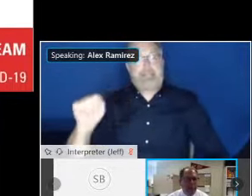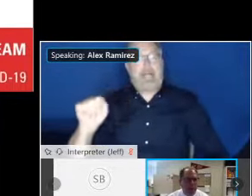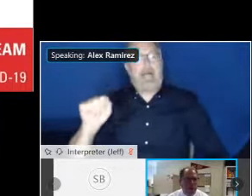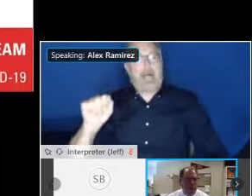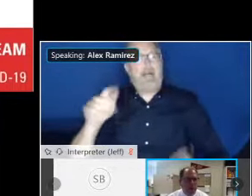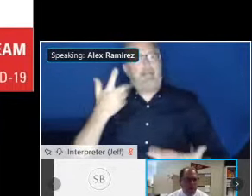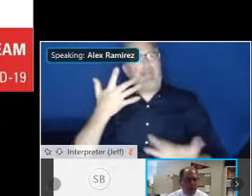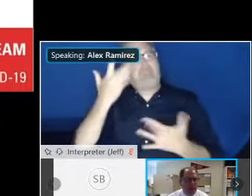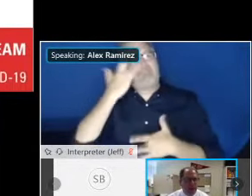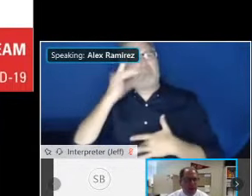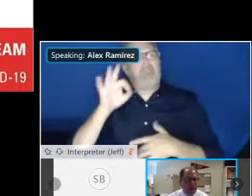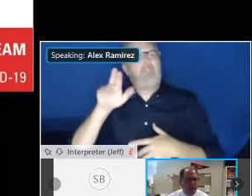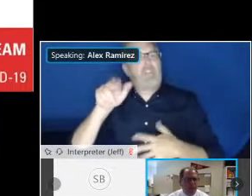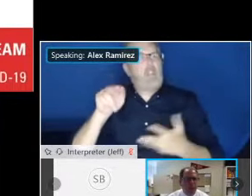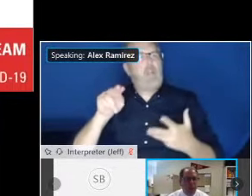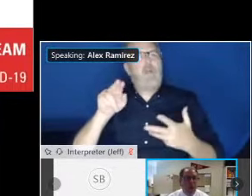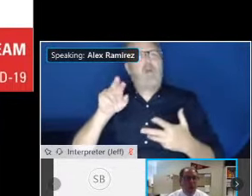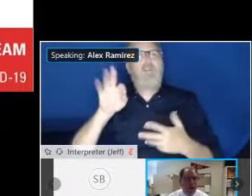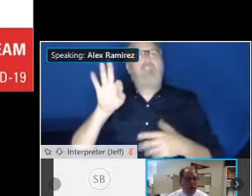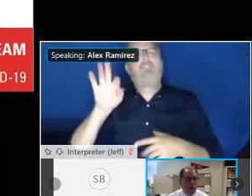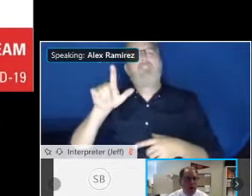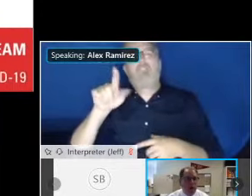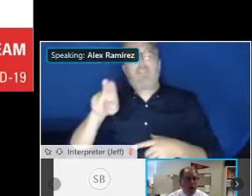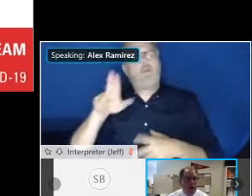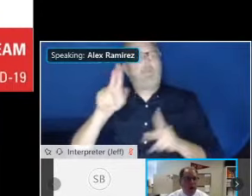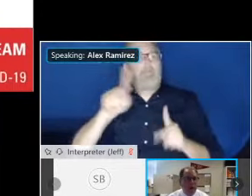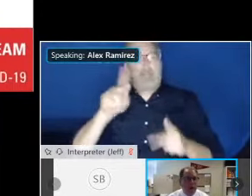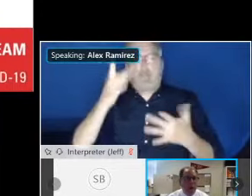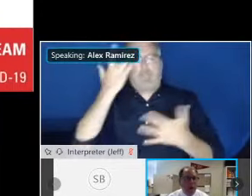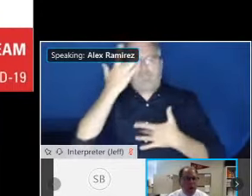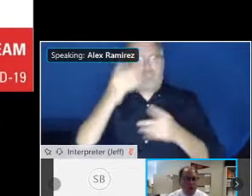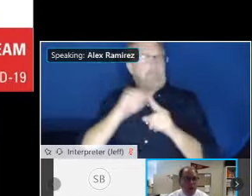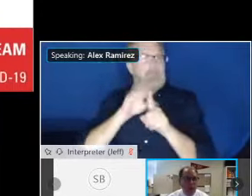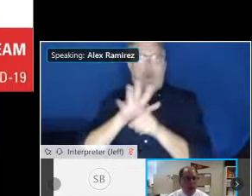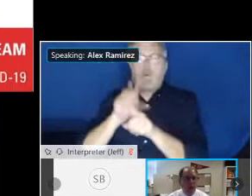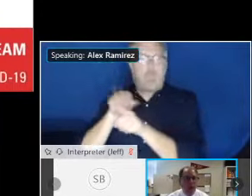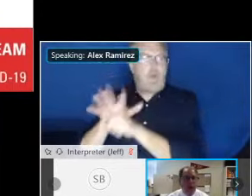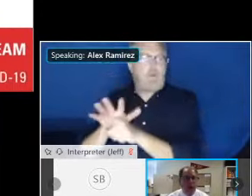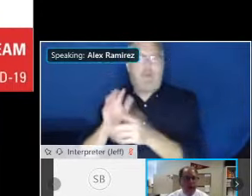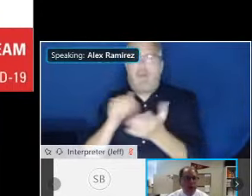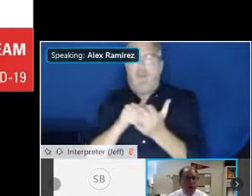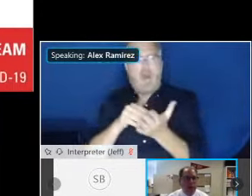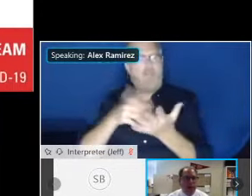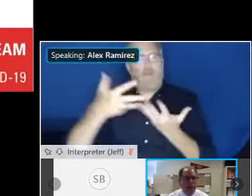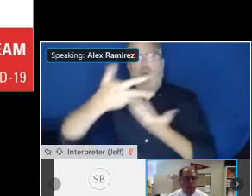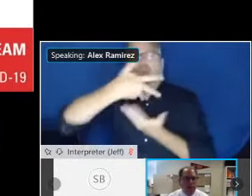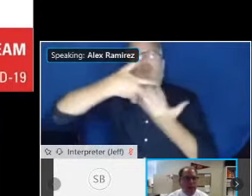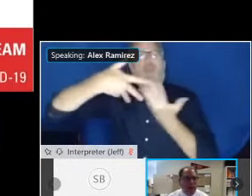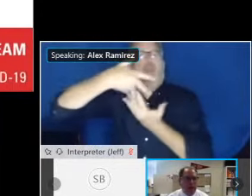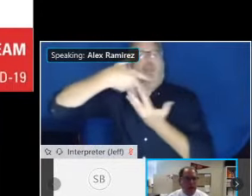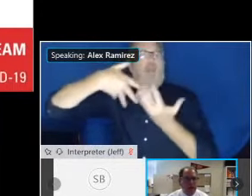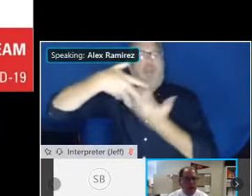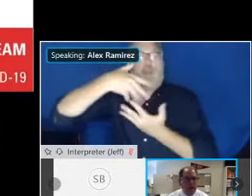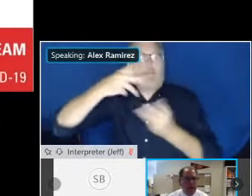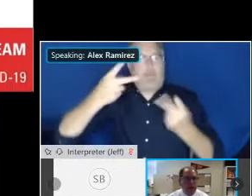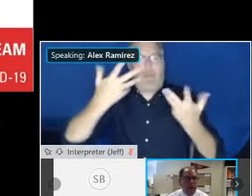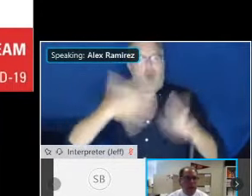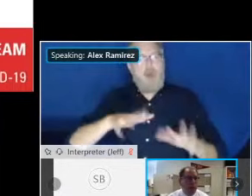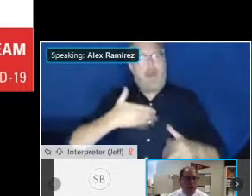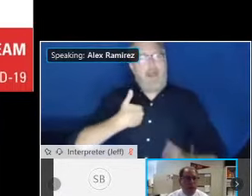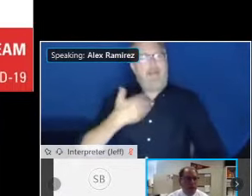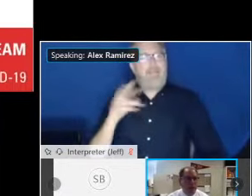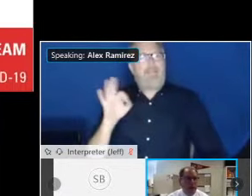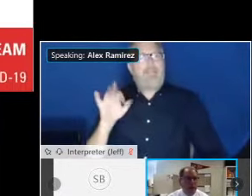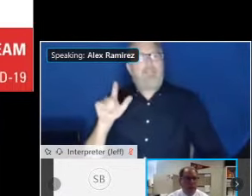people get exposed to influenza. We also know that often we're in groups where an individual has flu-like symptoms,